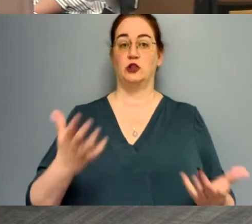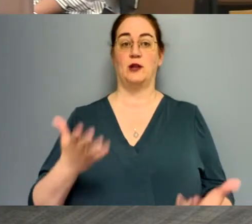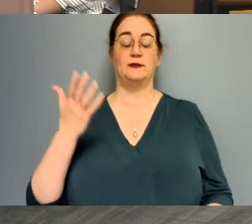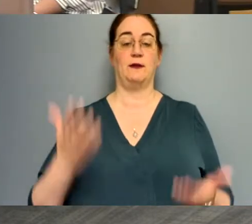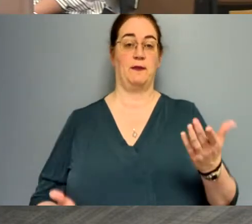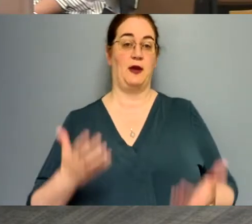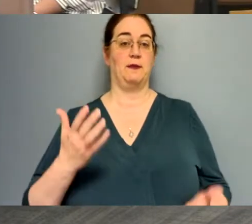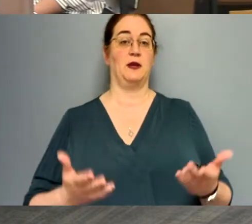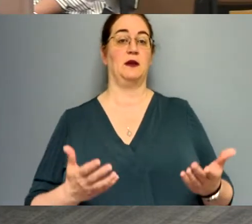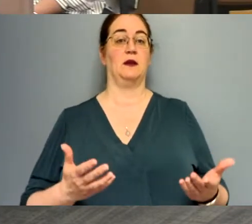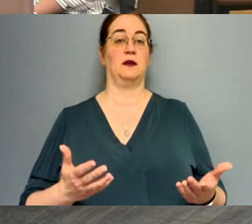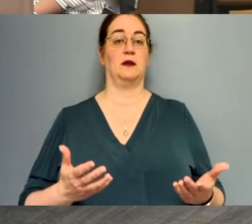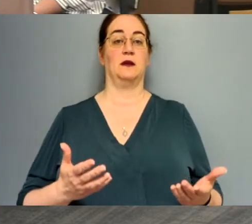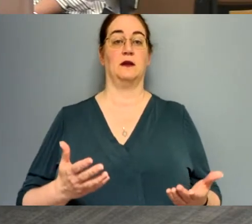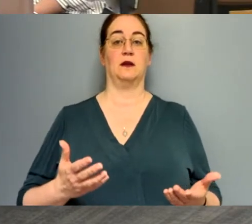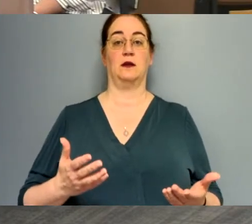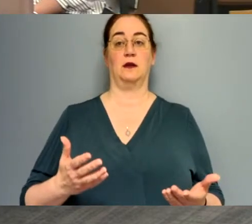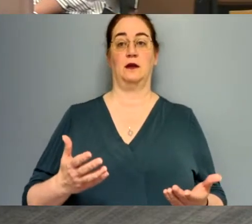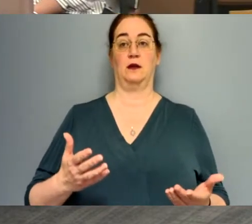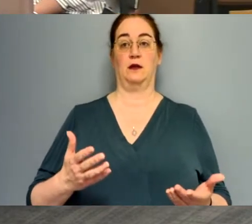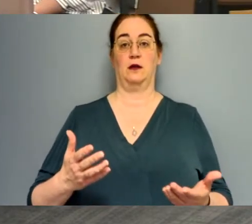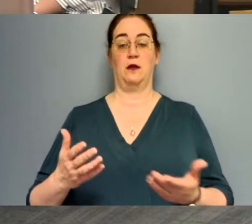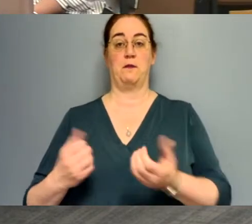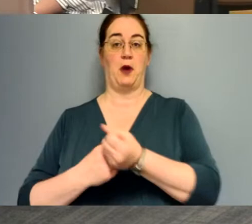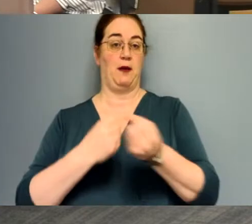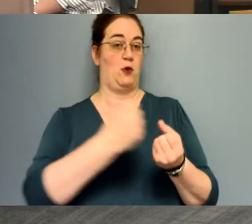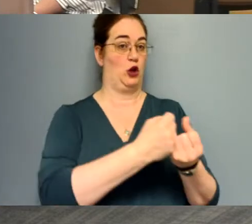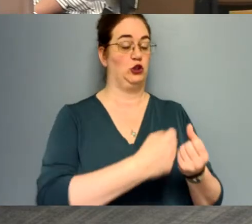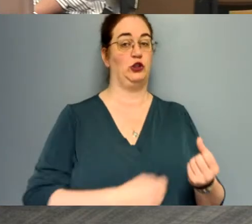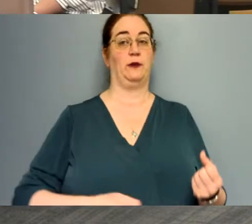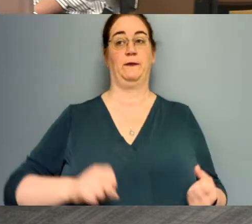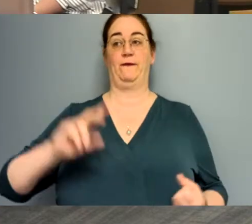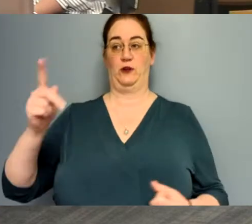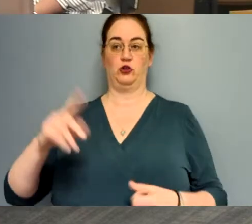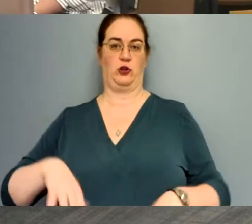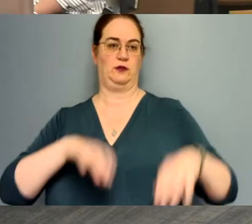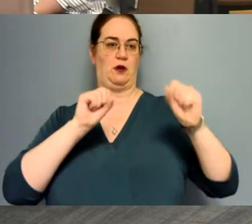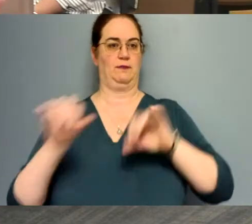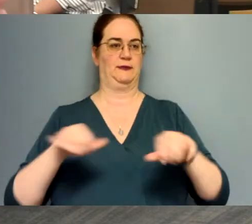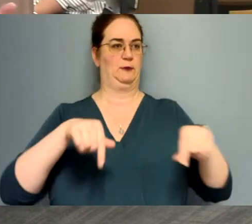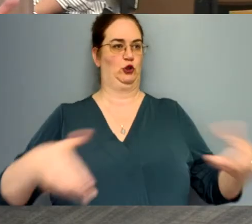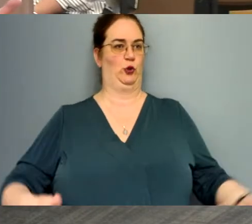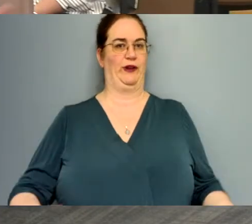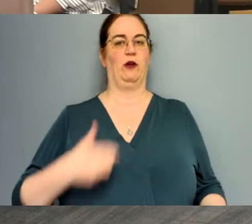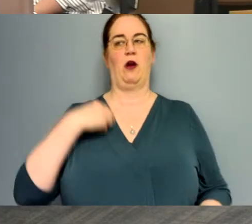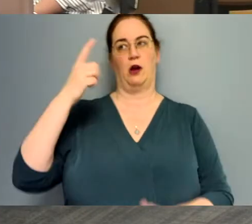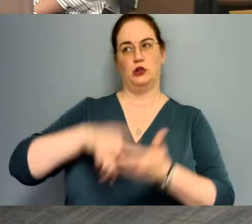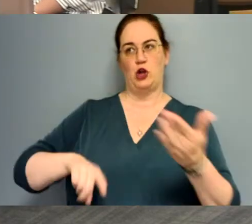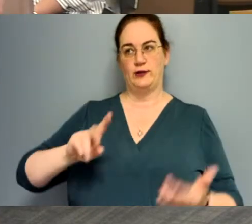maybe bipartisanship, Philadelphia should adopt like what you're doing here. I checked in